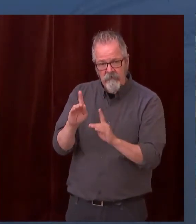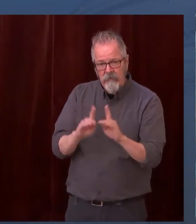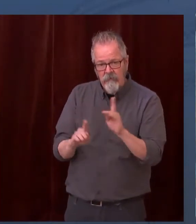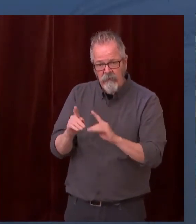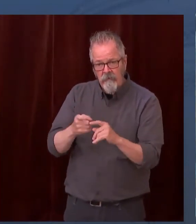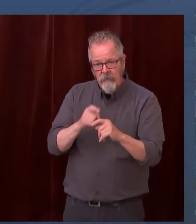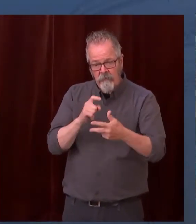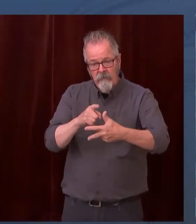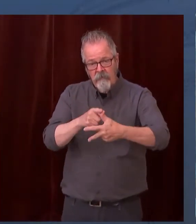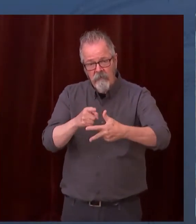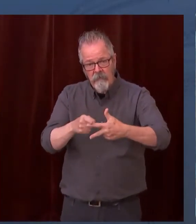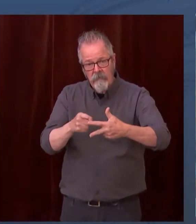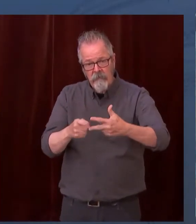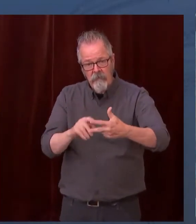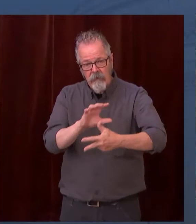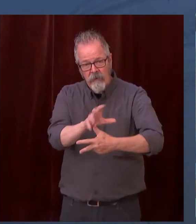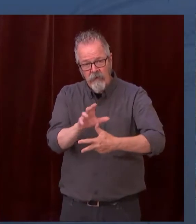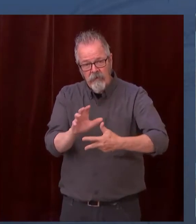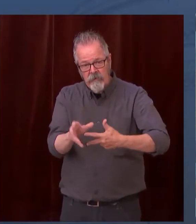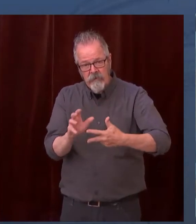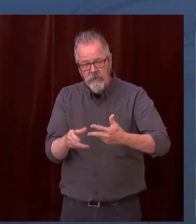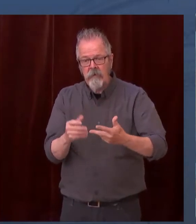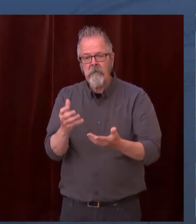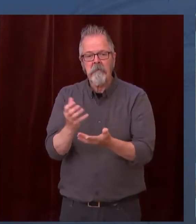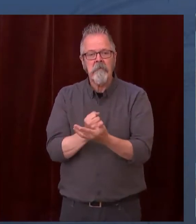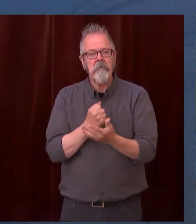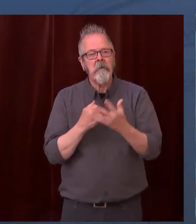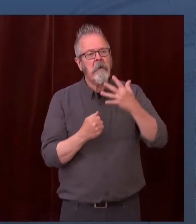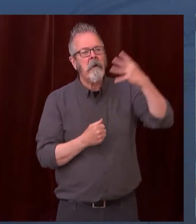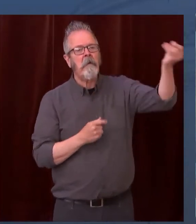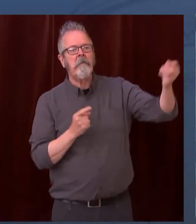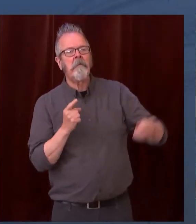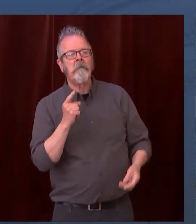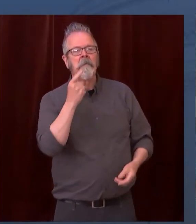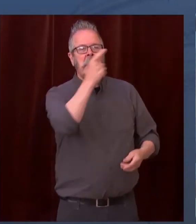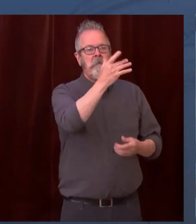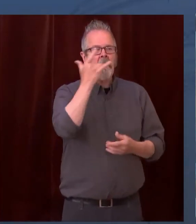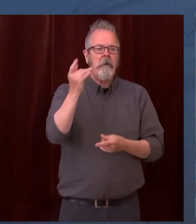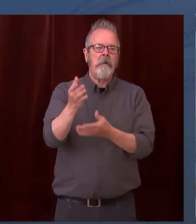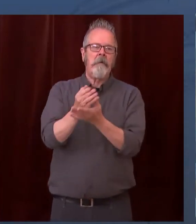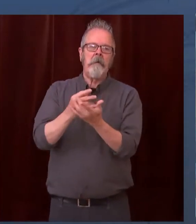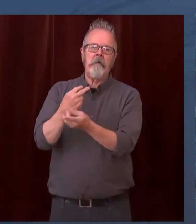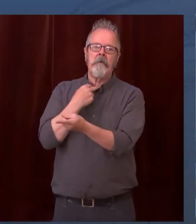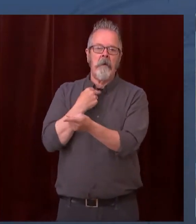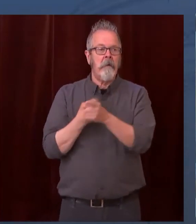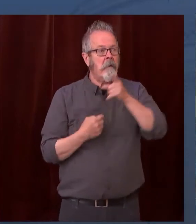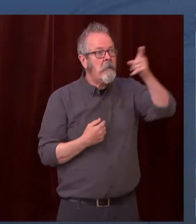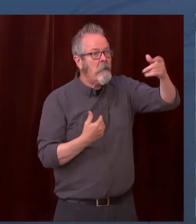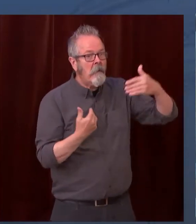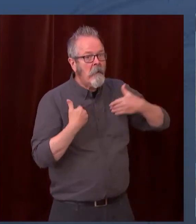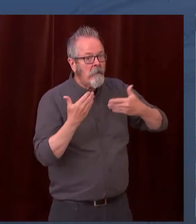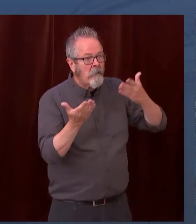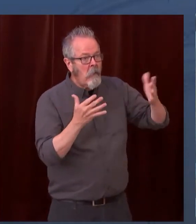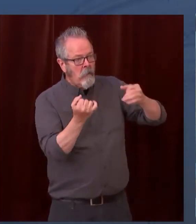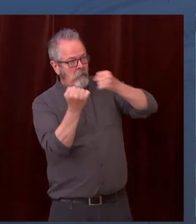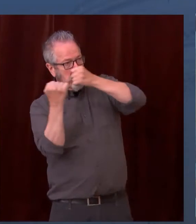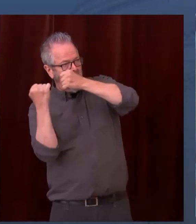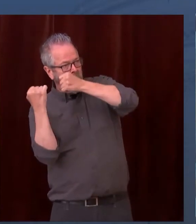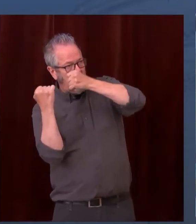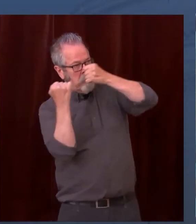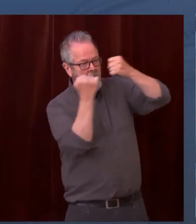seen improvements, as the governor said, in face cloth coverings in these communities. In Yakima, that went